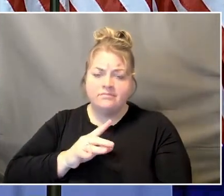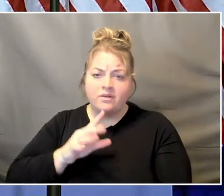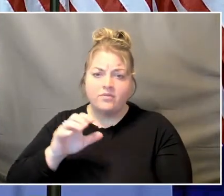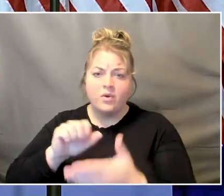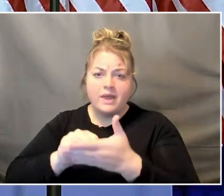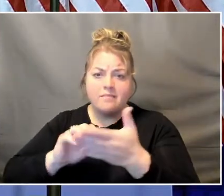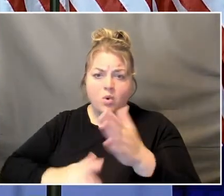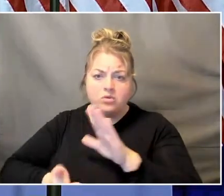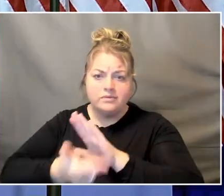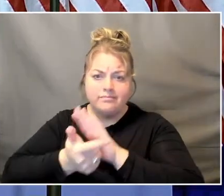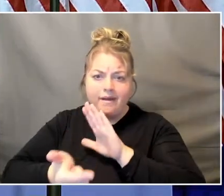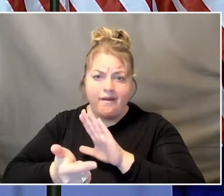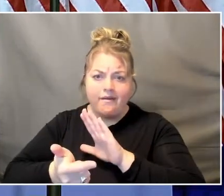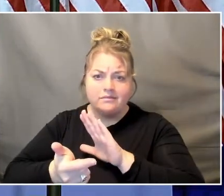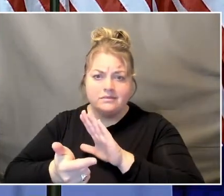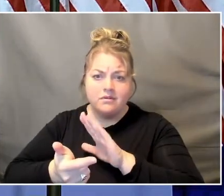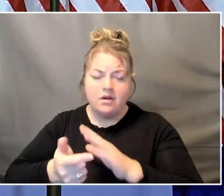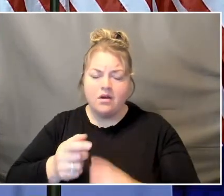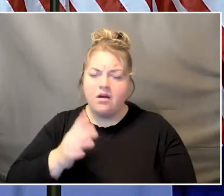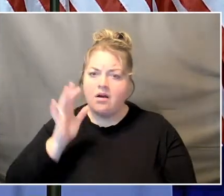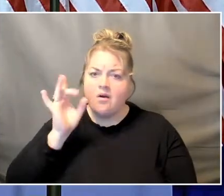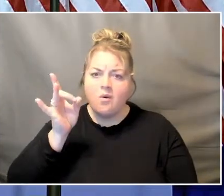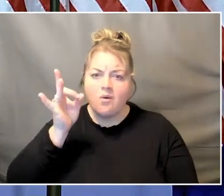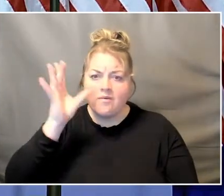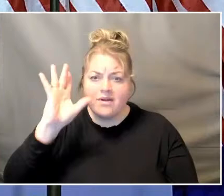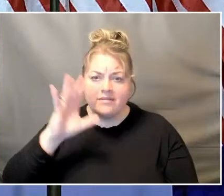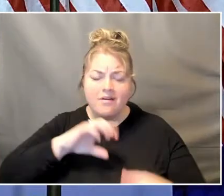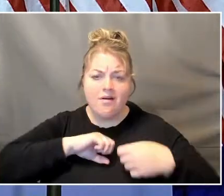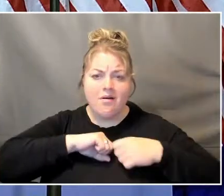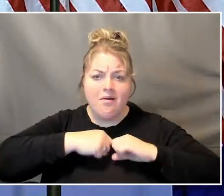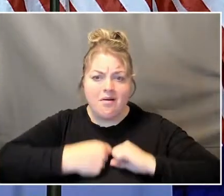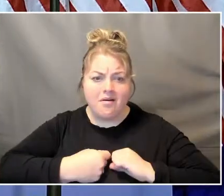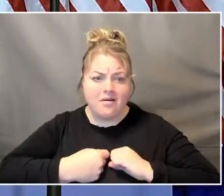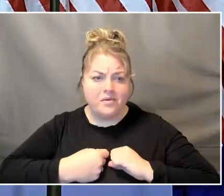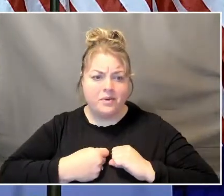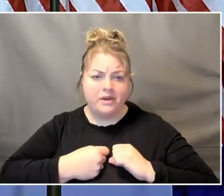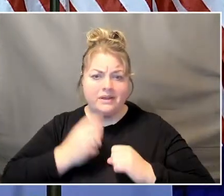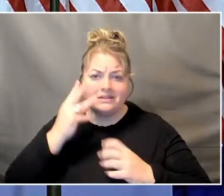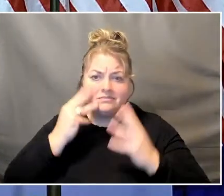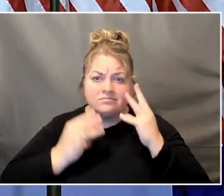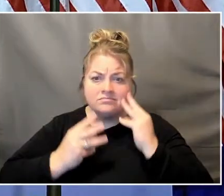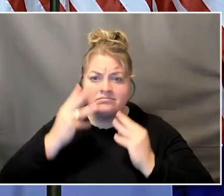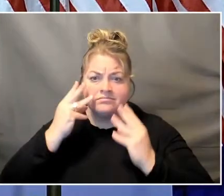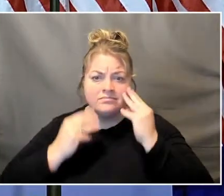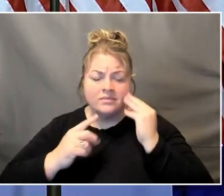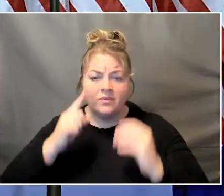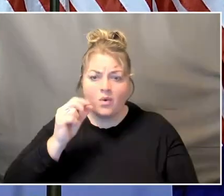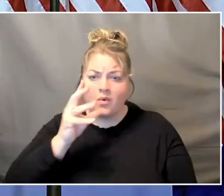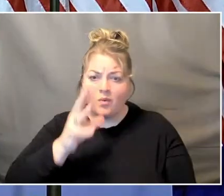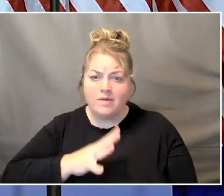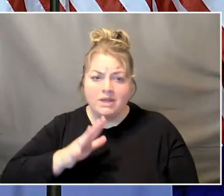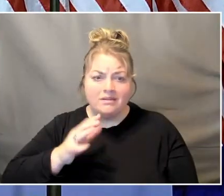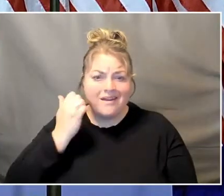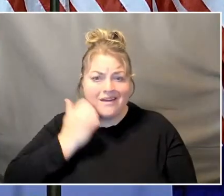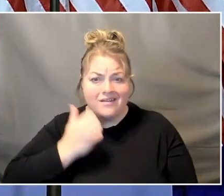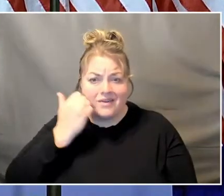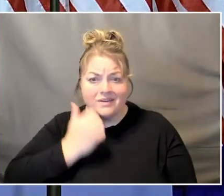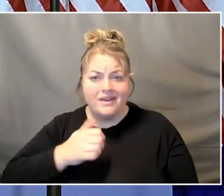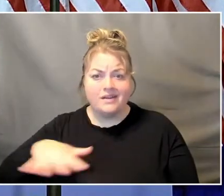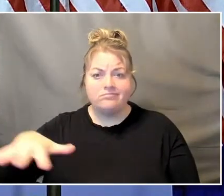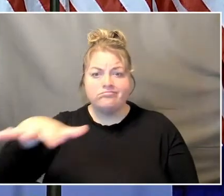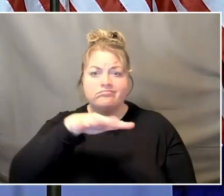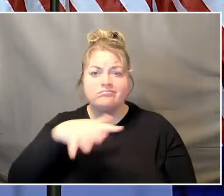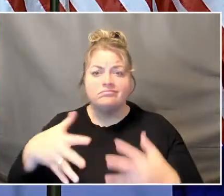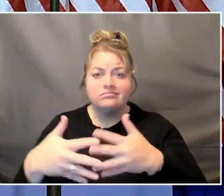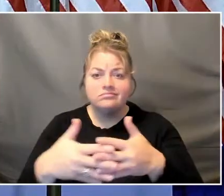horrific, heartbreaking reality that women have been facing every single day in our country. Women have